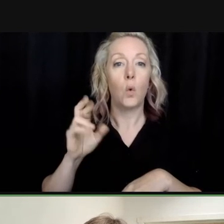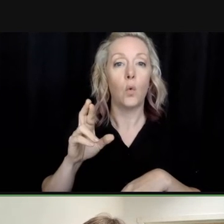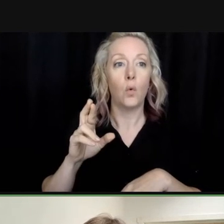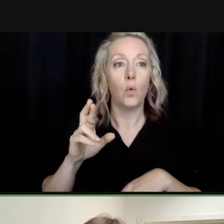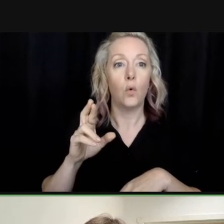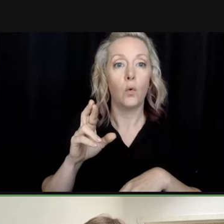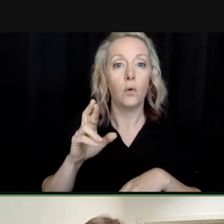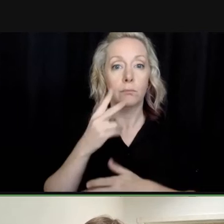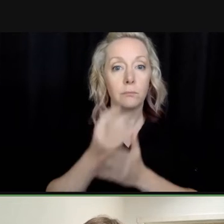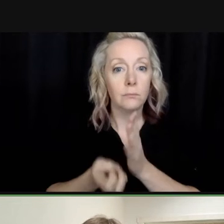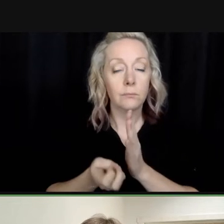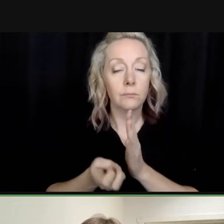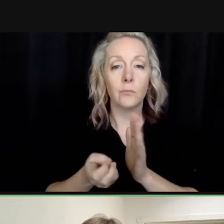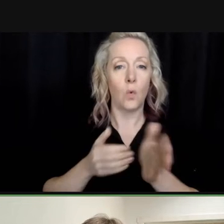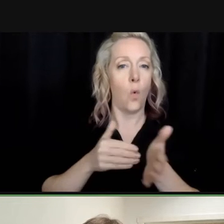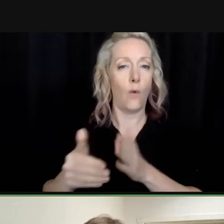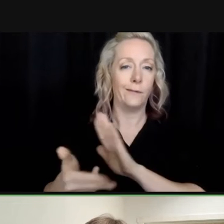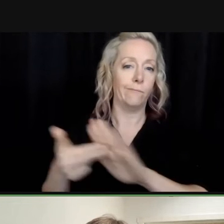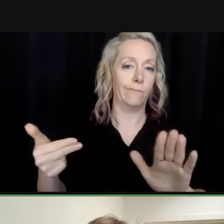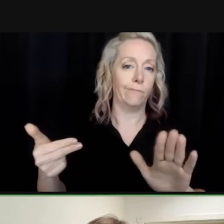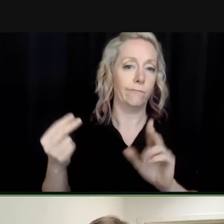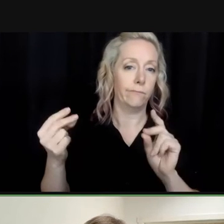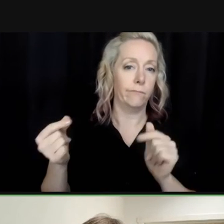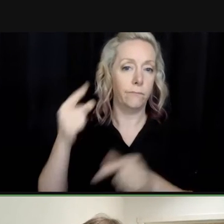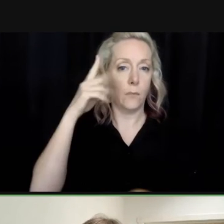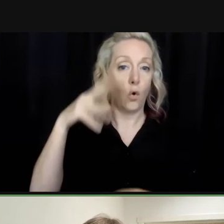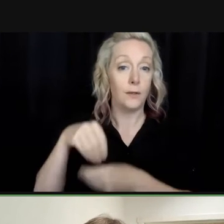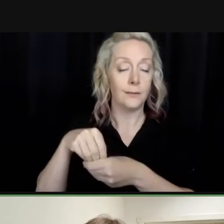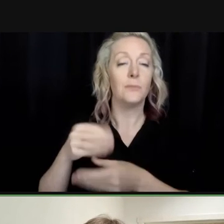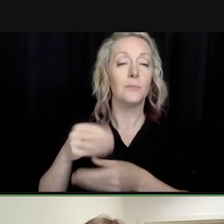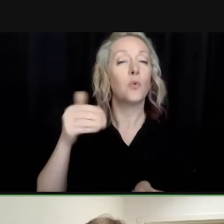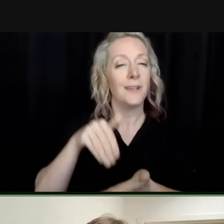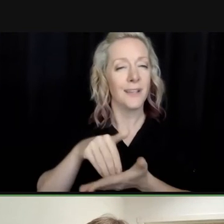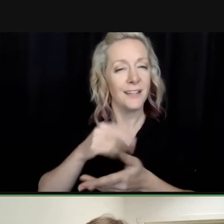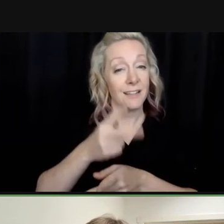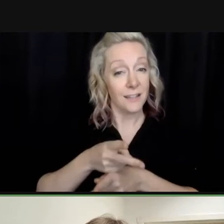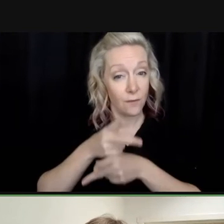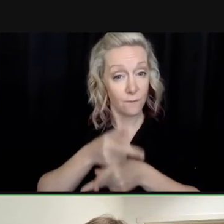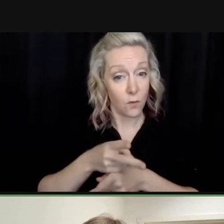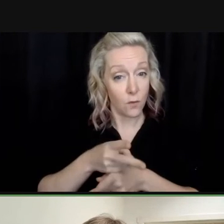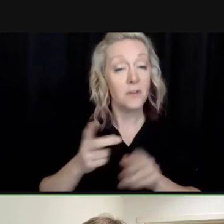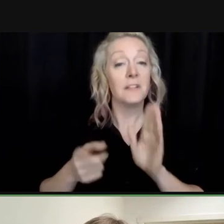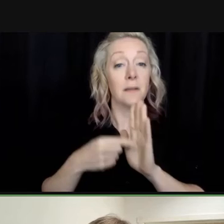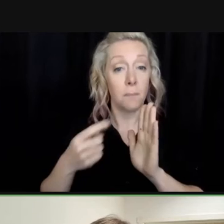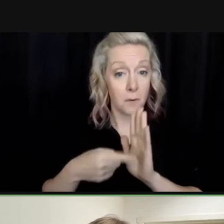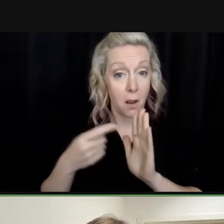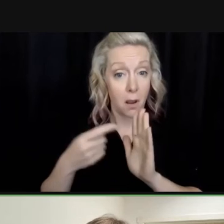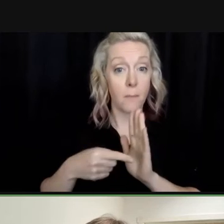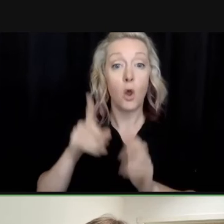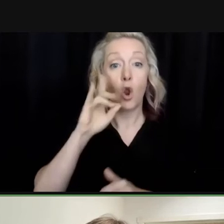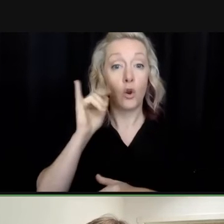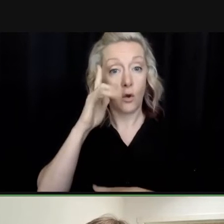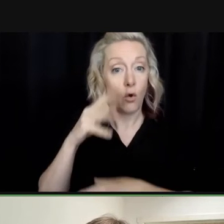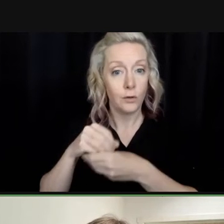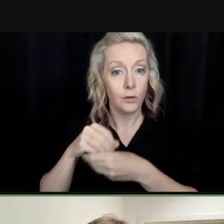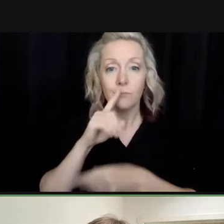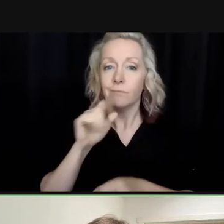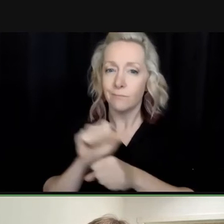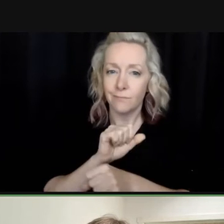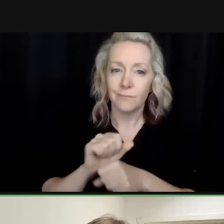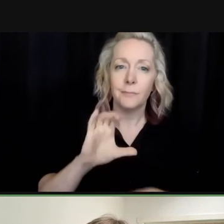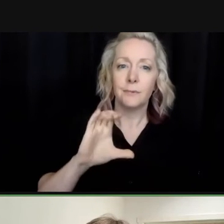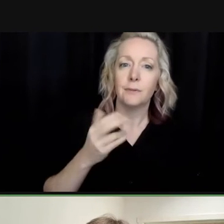perseverative, oftentimes people right away think autism. So again, but those are features sometimes we see with charge. So just being aware of